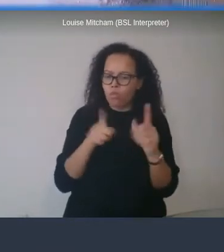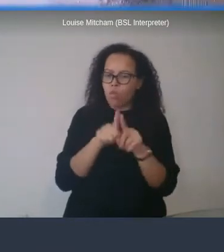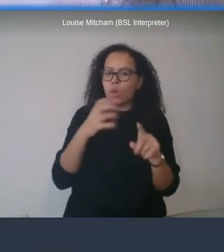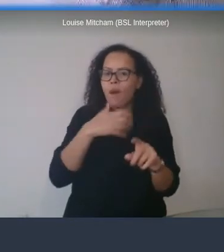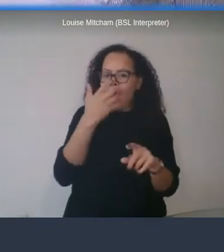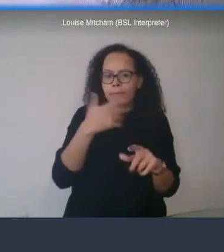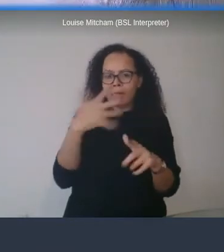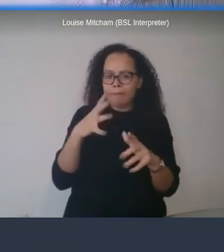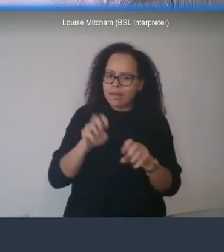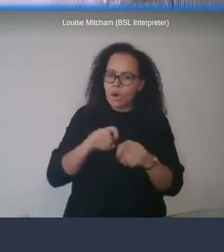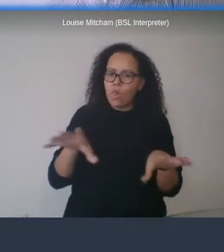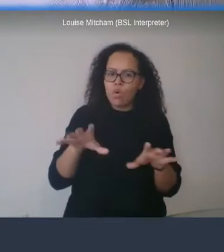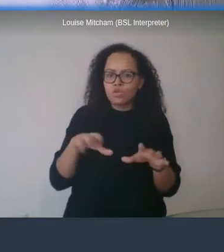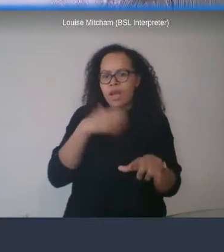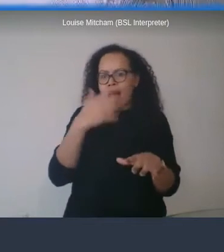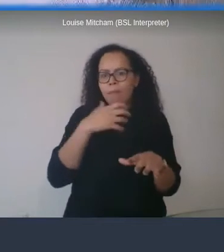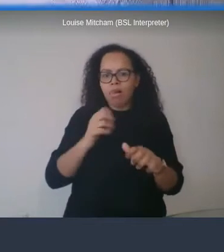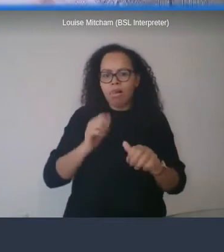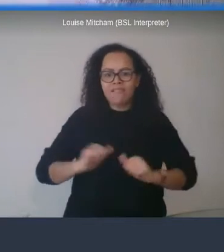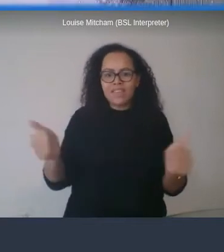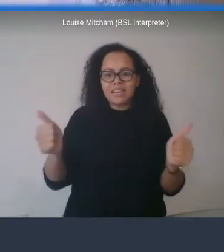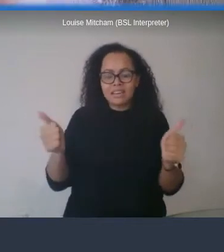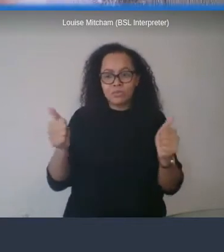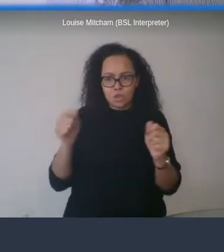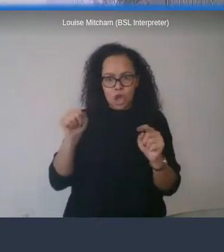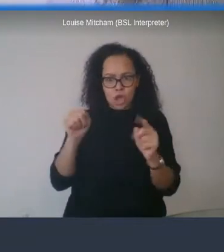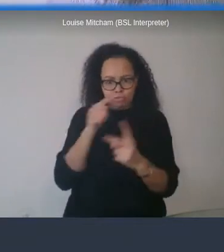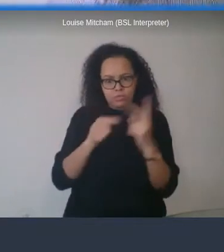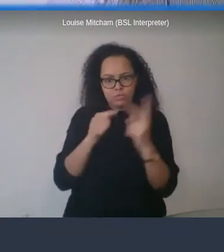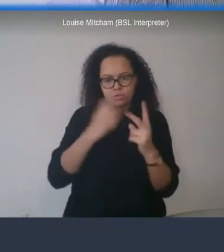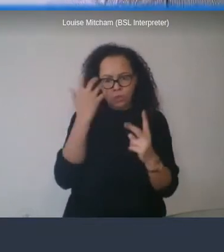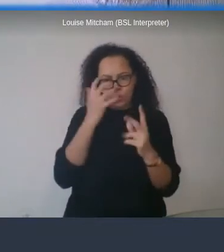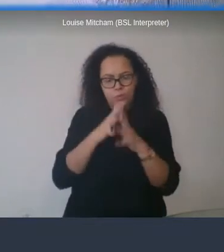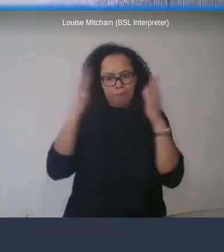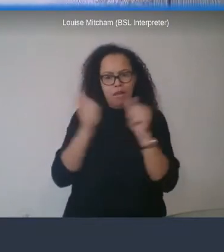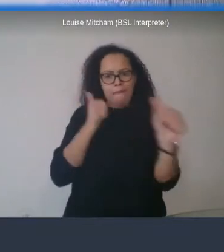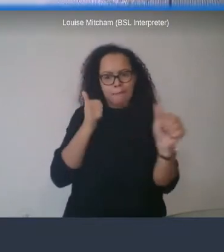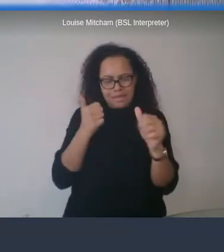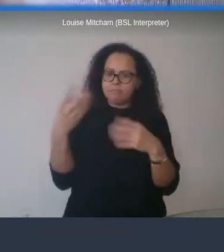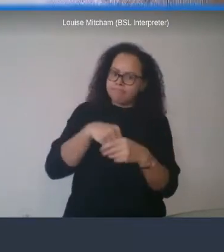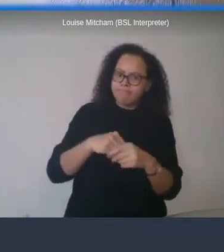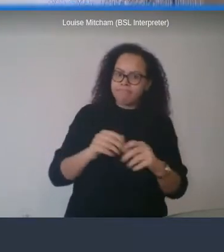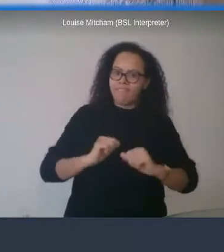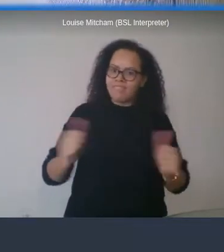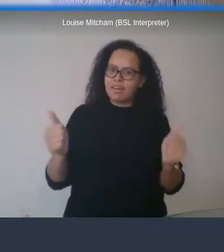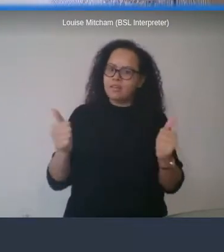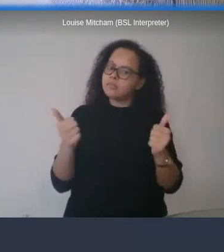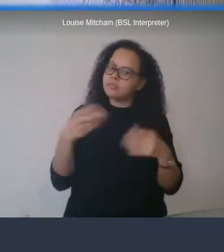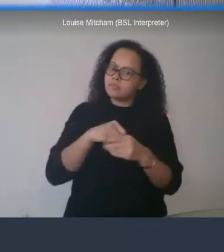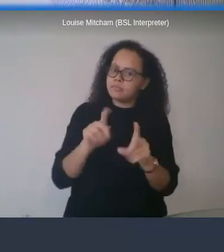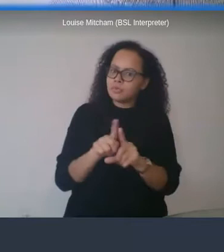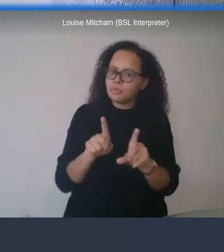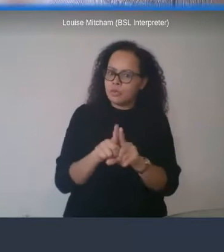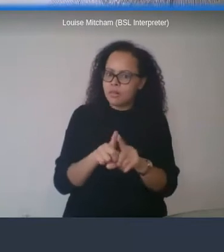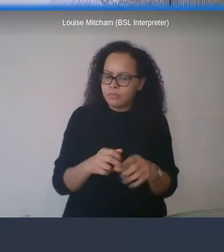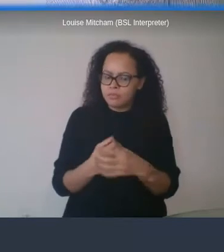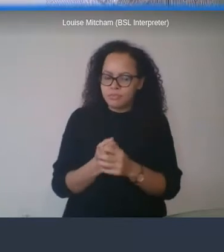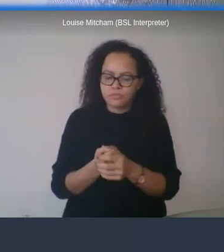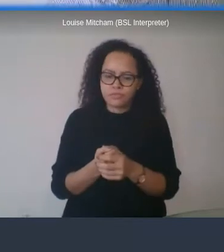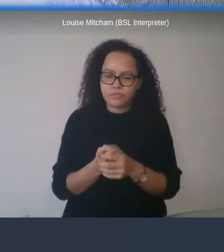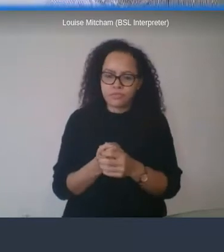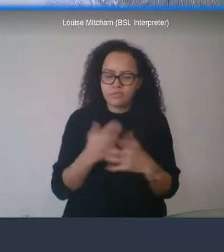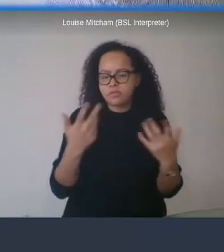big tech entering the fitness exercise space. But in saying that, there are, just like the